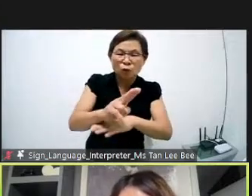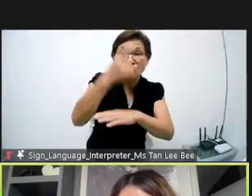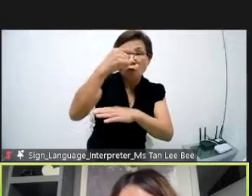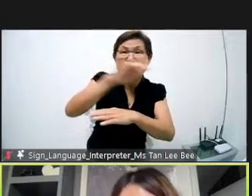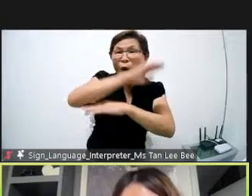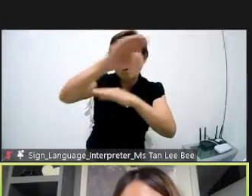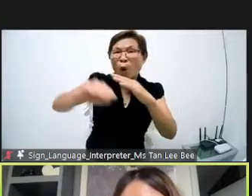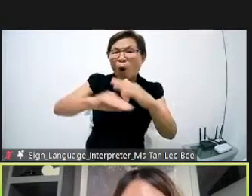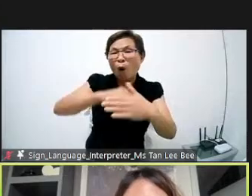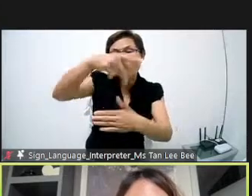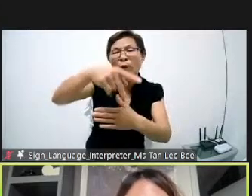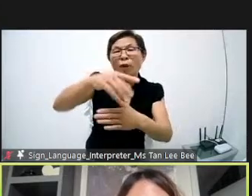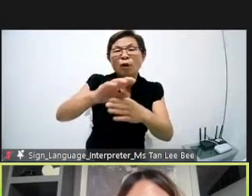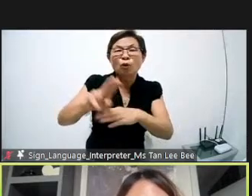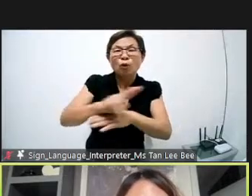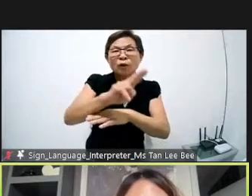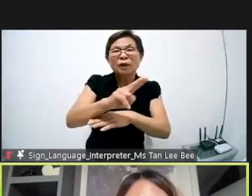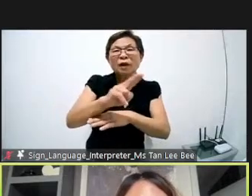of PWD.